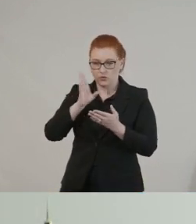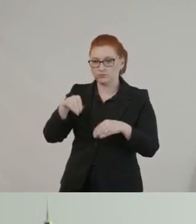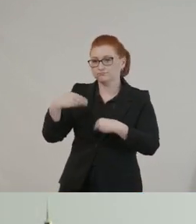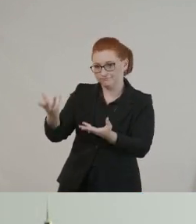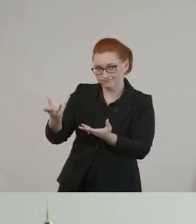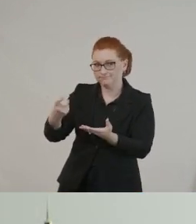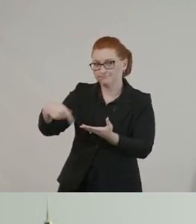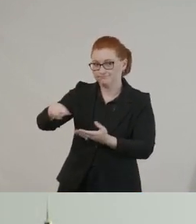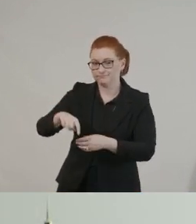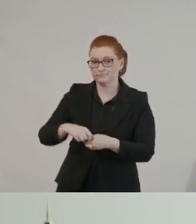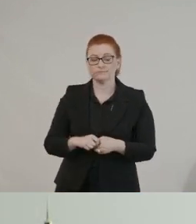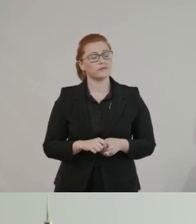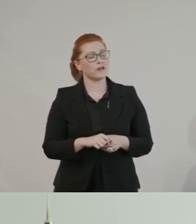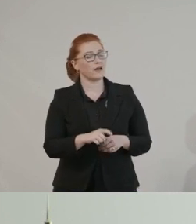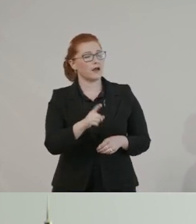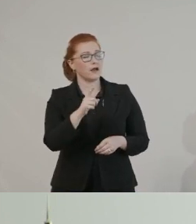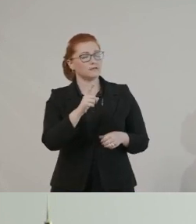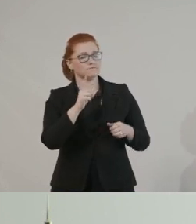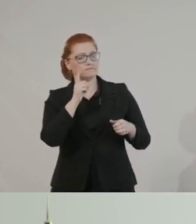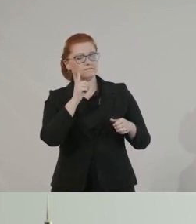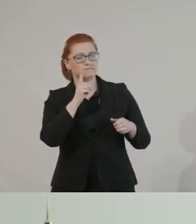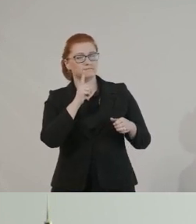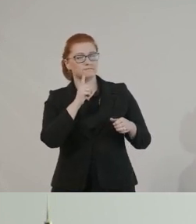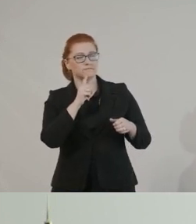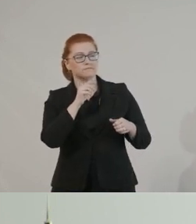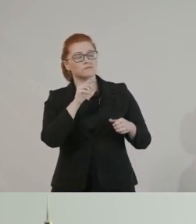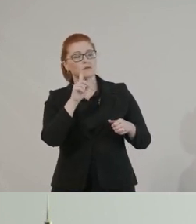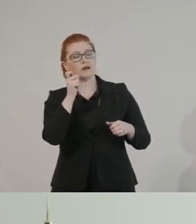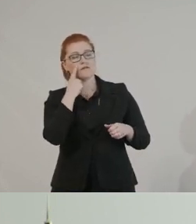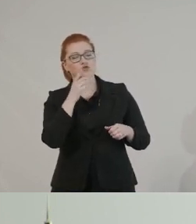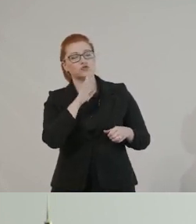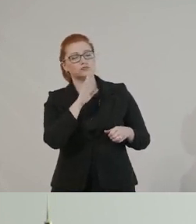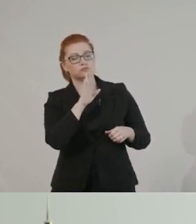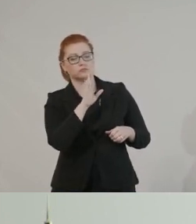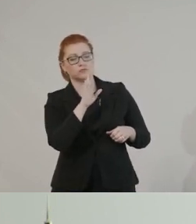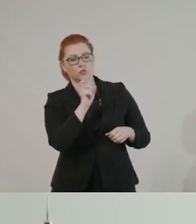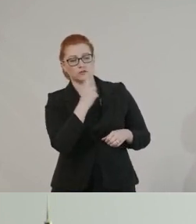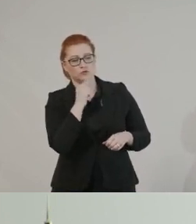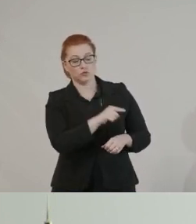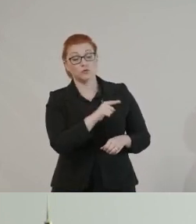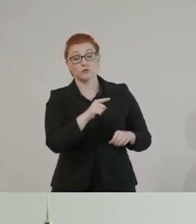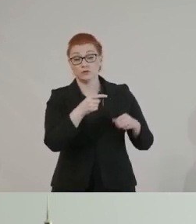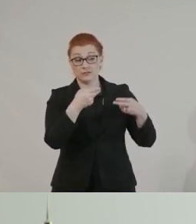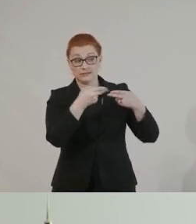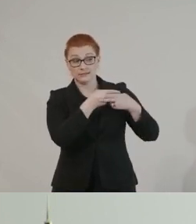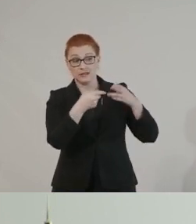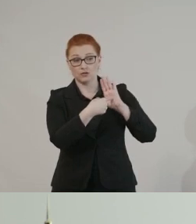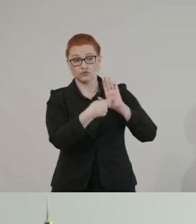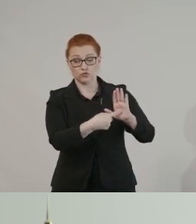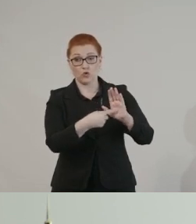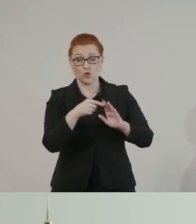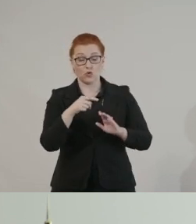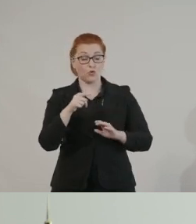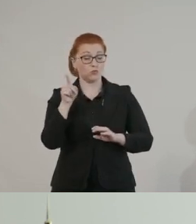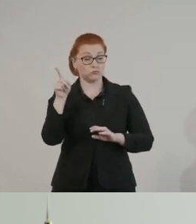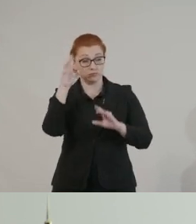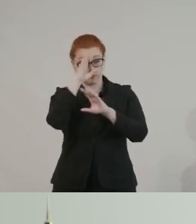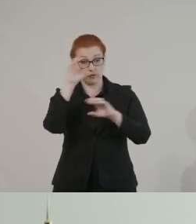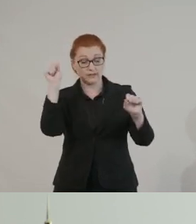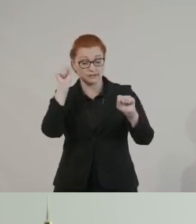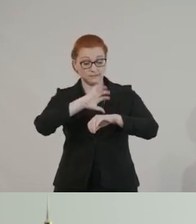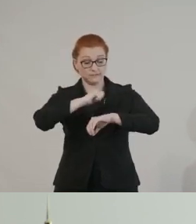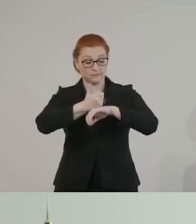gating criteria. And then you also emphasized that it provides flexibility for the state. Do you expect that Arizona will